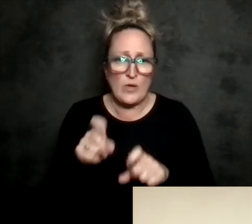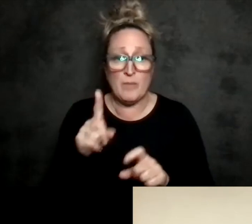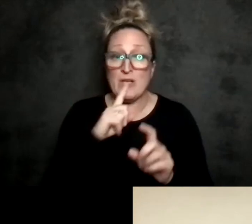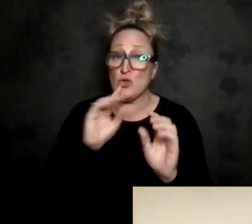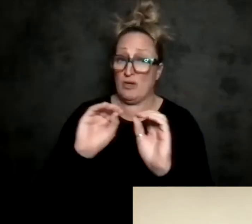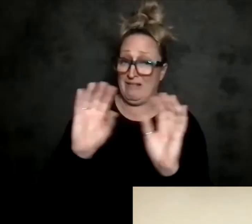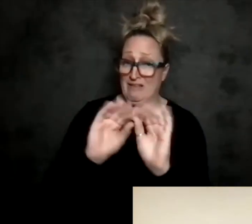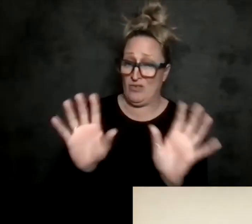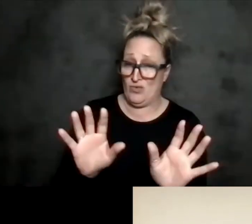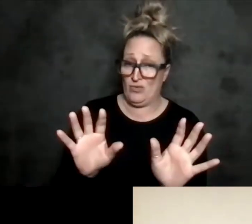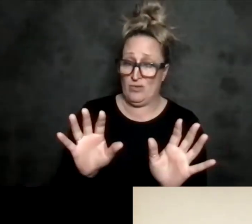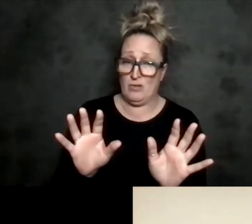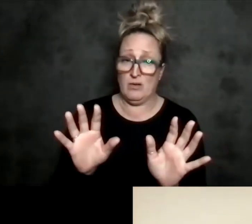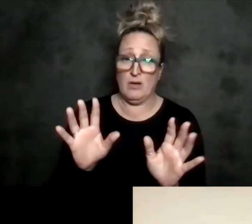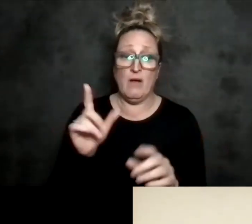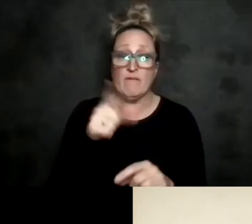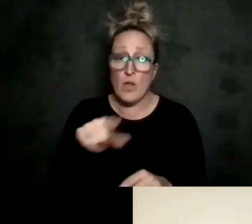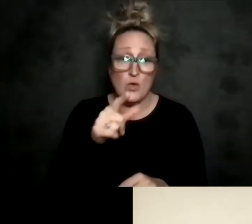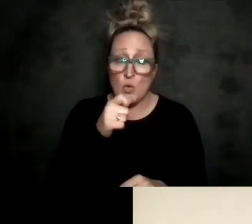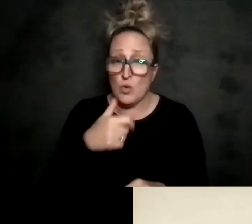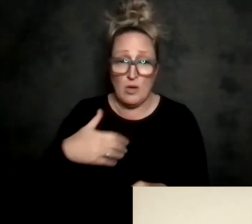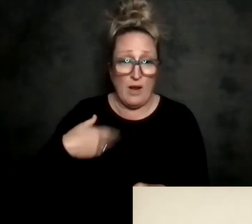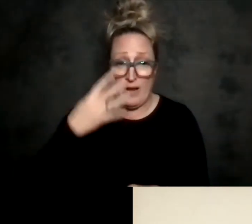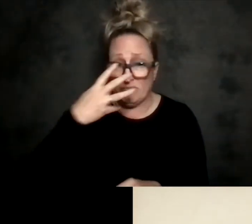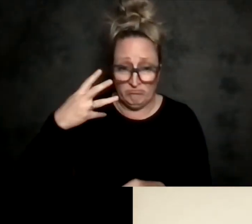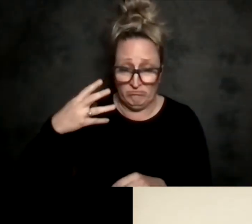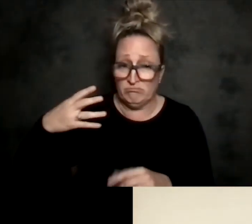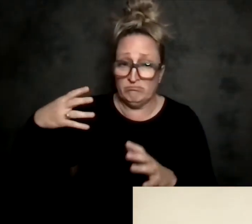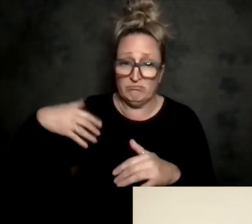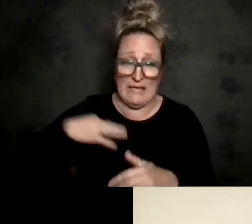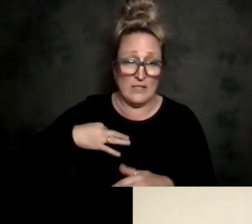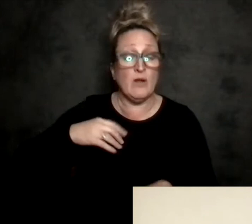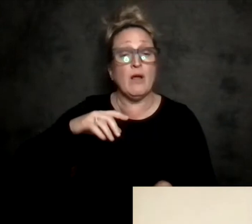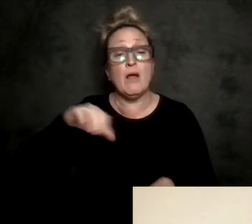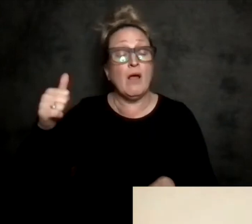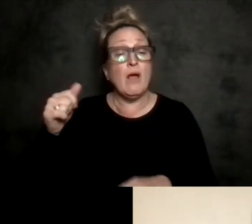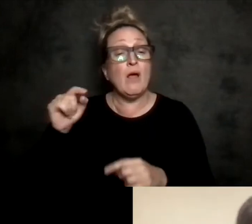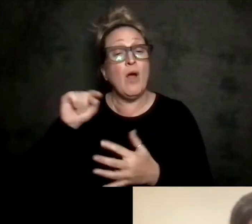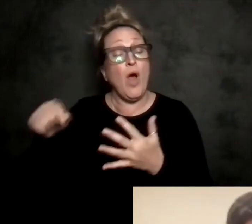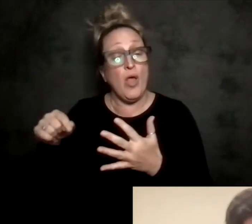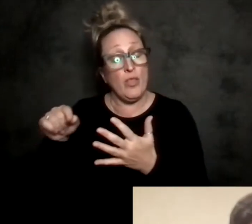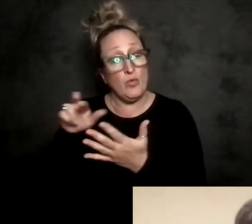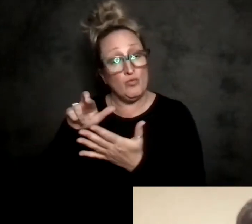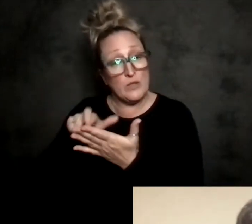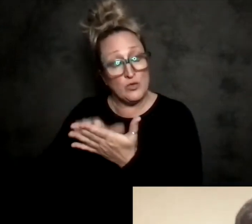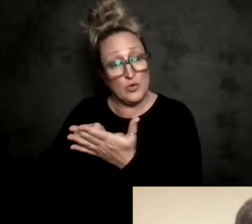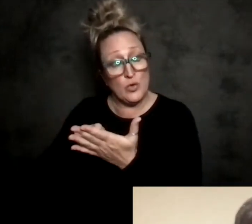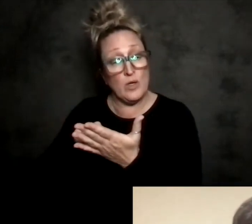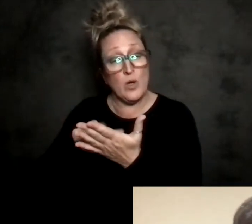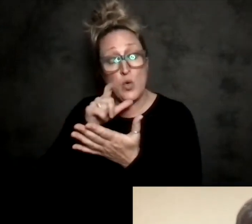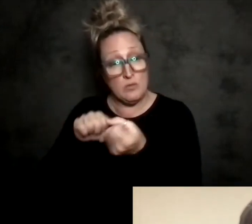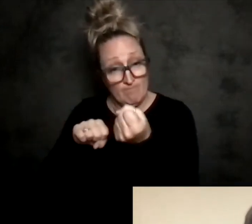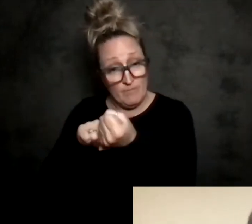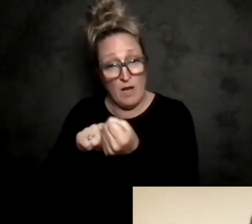clear on the for undocumented Democratic candidates. Another question: does the other registered Democrat vouching for